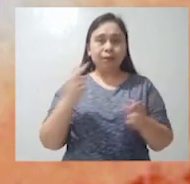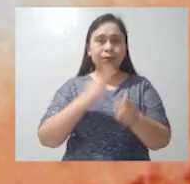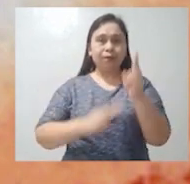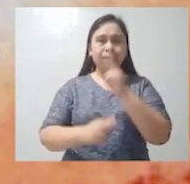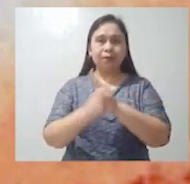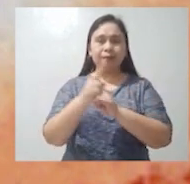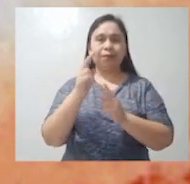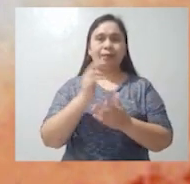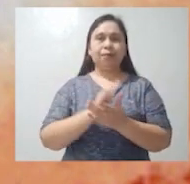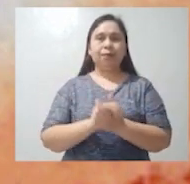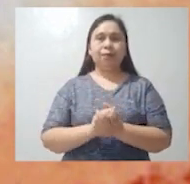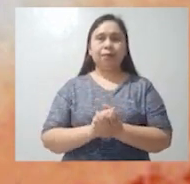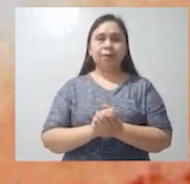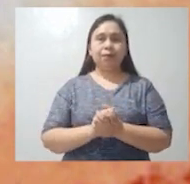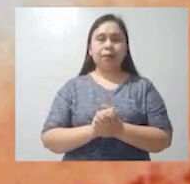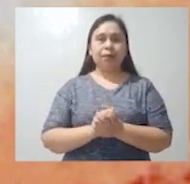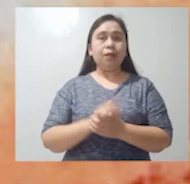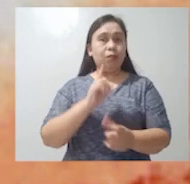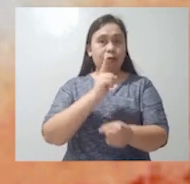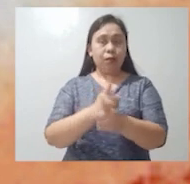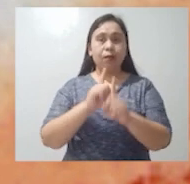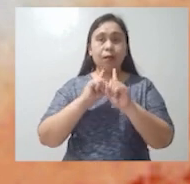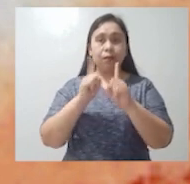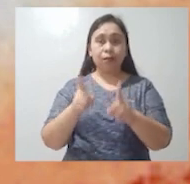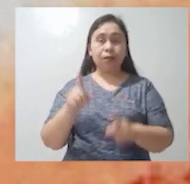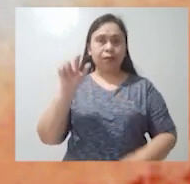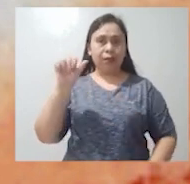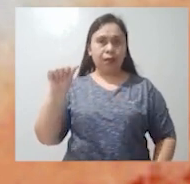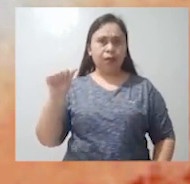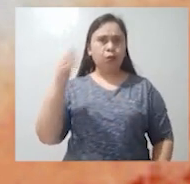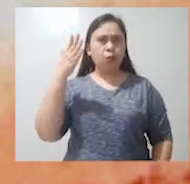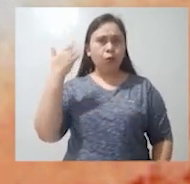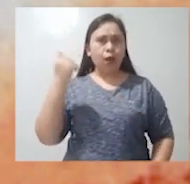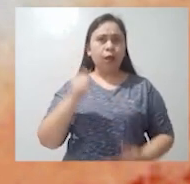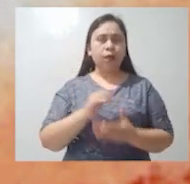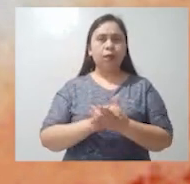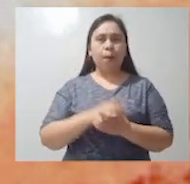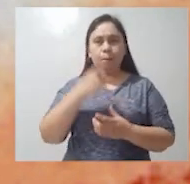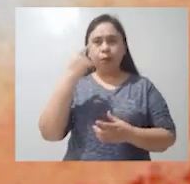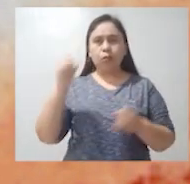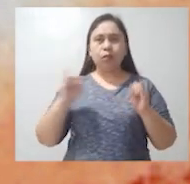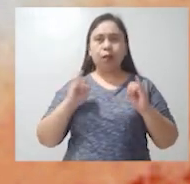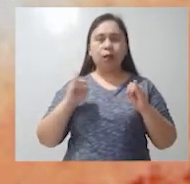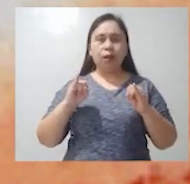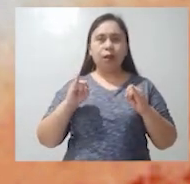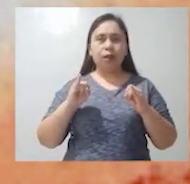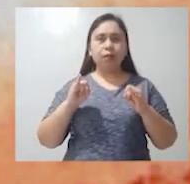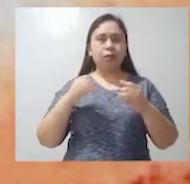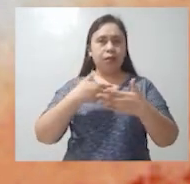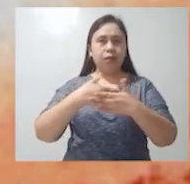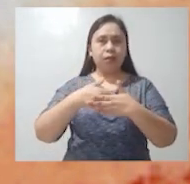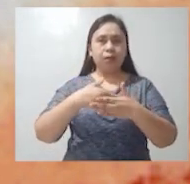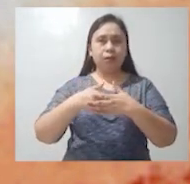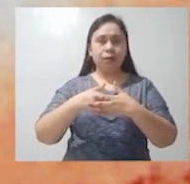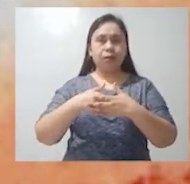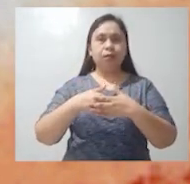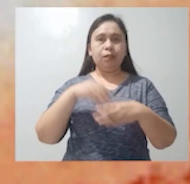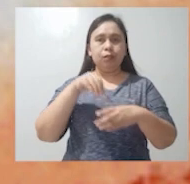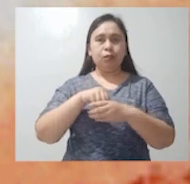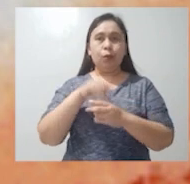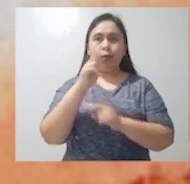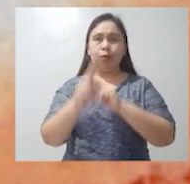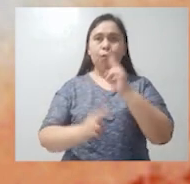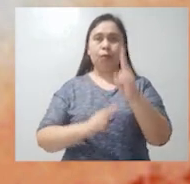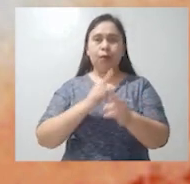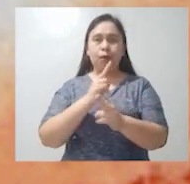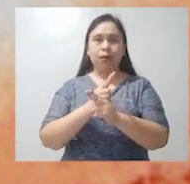The correct answer is A, conduction. Why? Because the ice is directly in contact with your hand. The